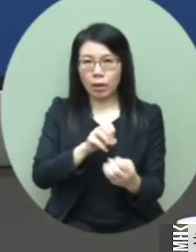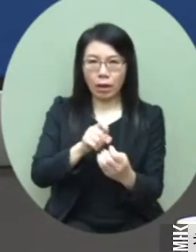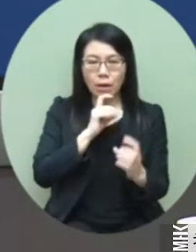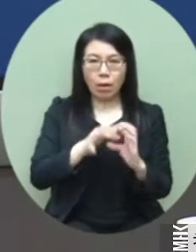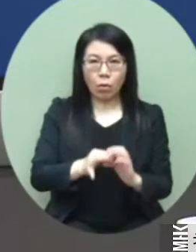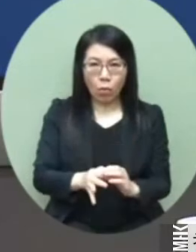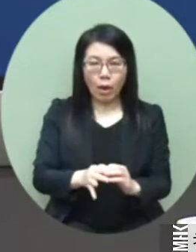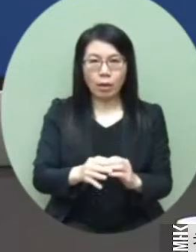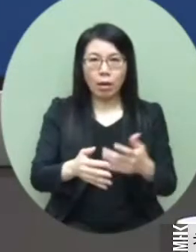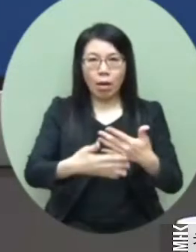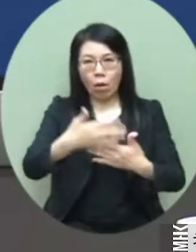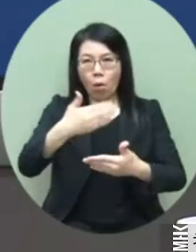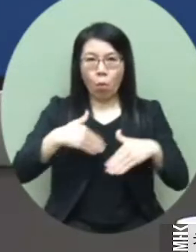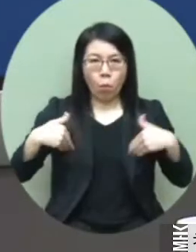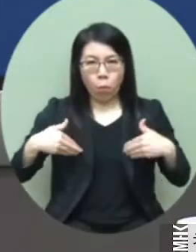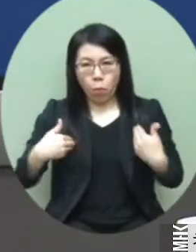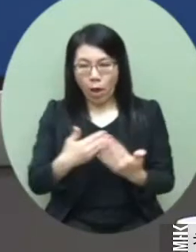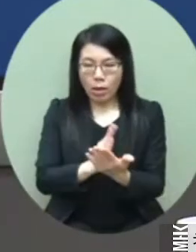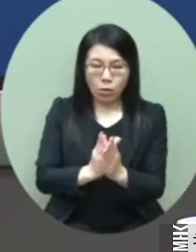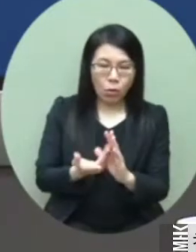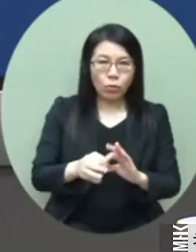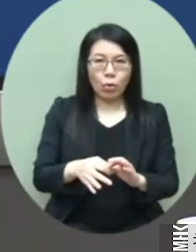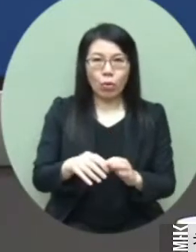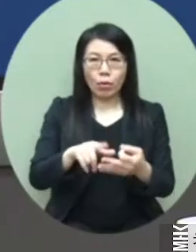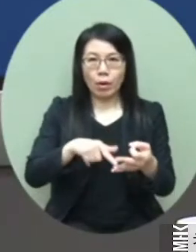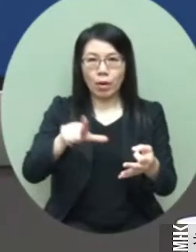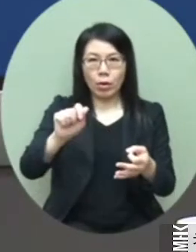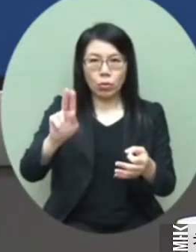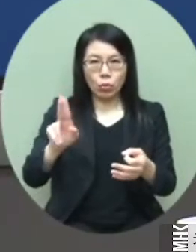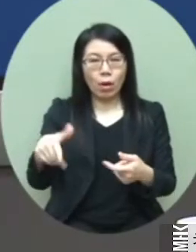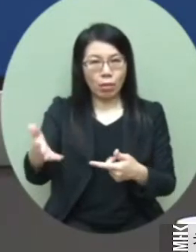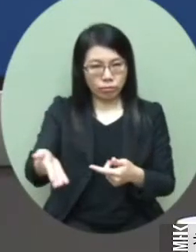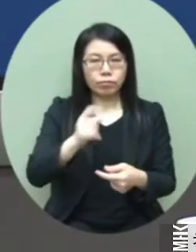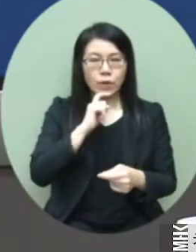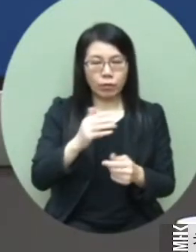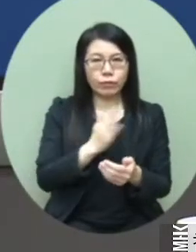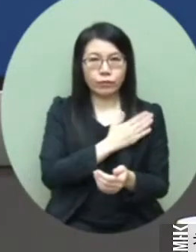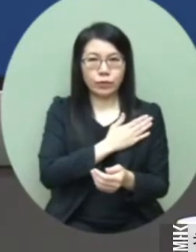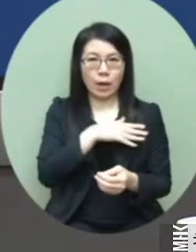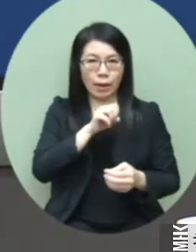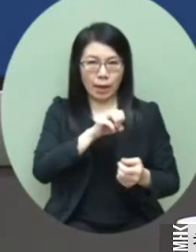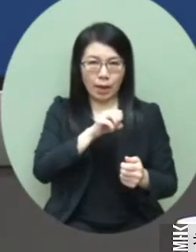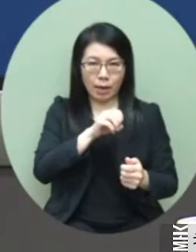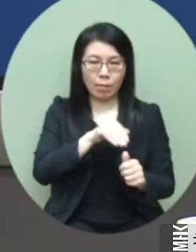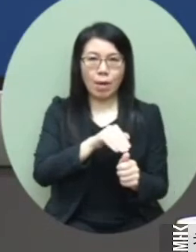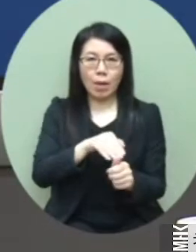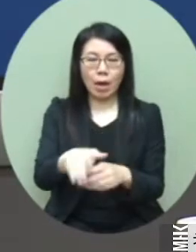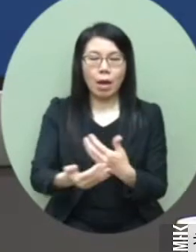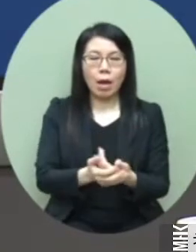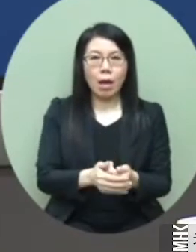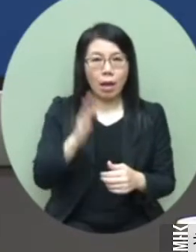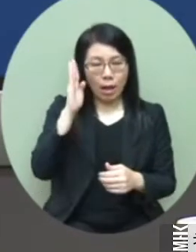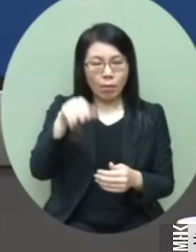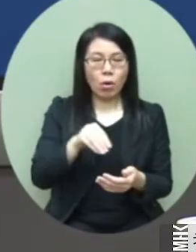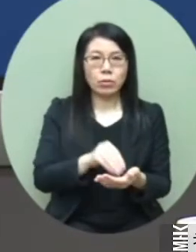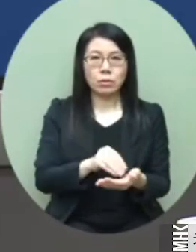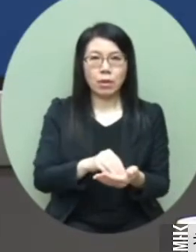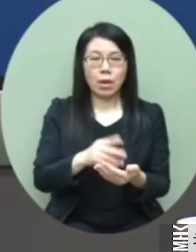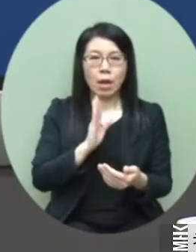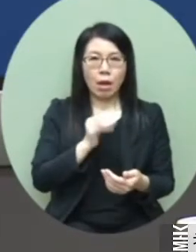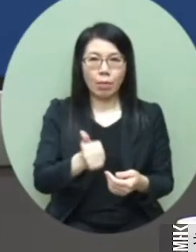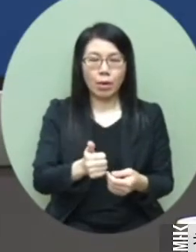with the directors of bureaus, and then when we talked about Leisure and Cultural